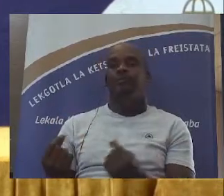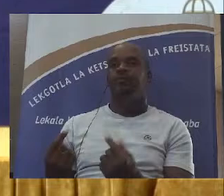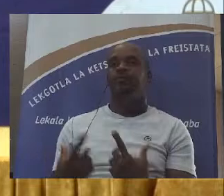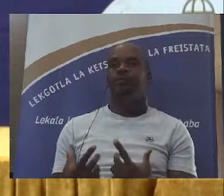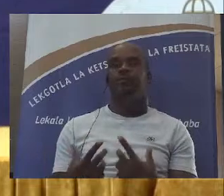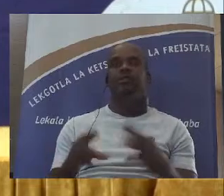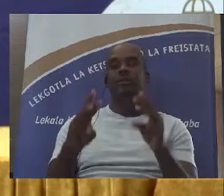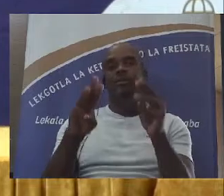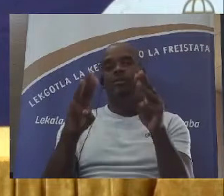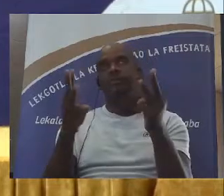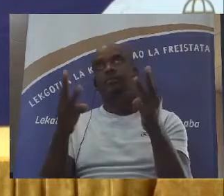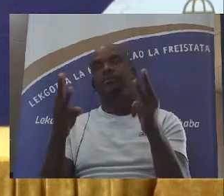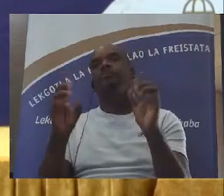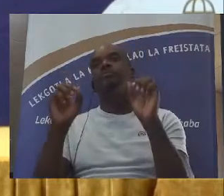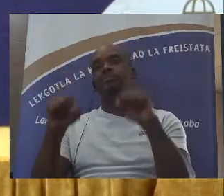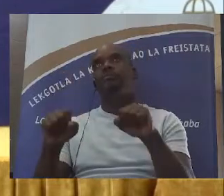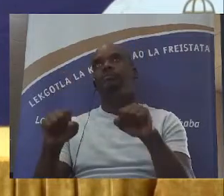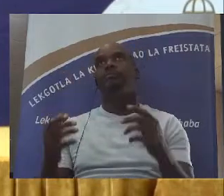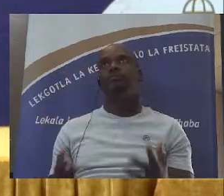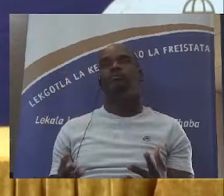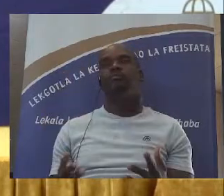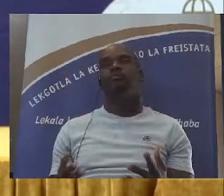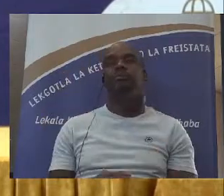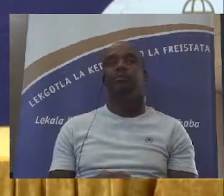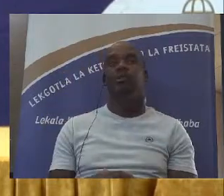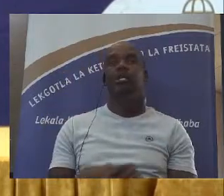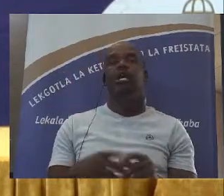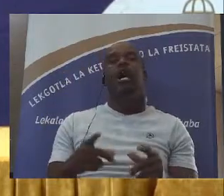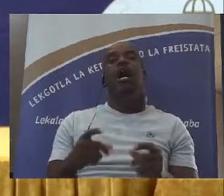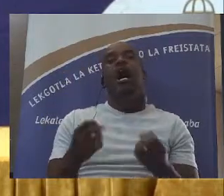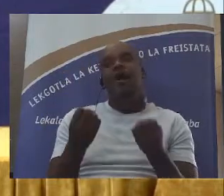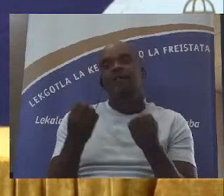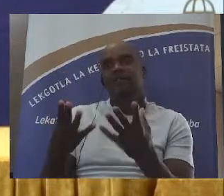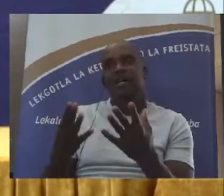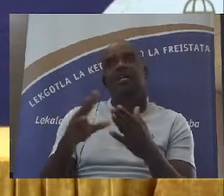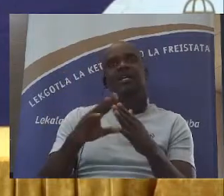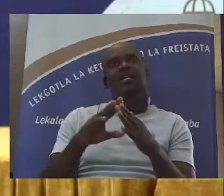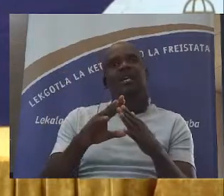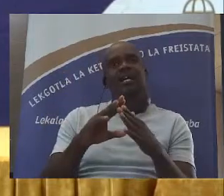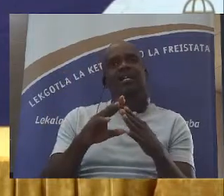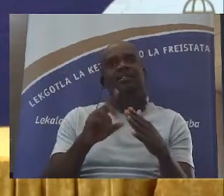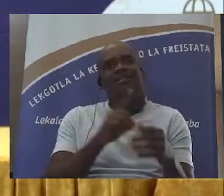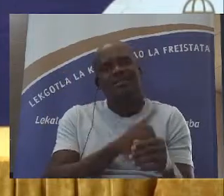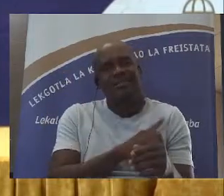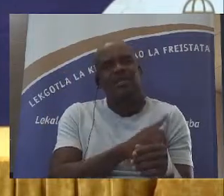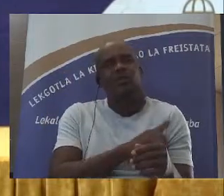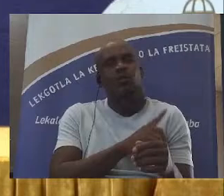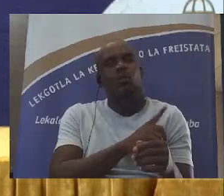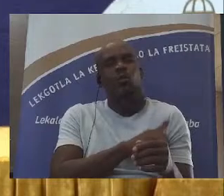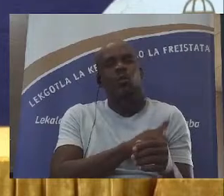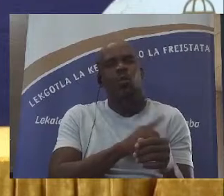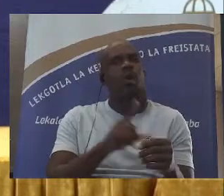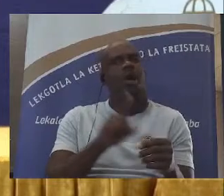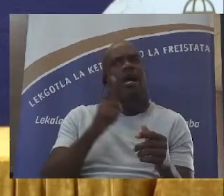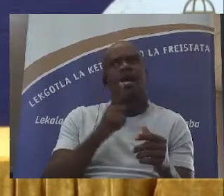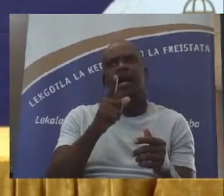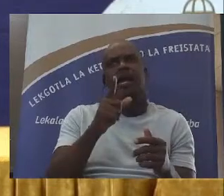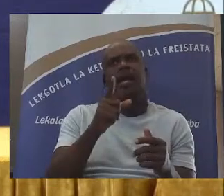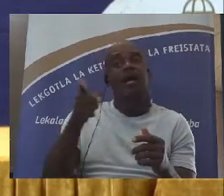And she must give her reasons, and she must say, for the following reasons. And that must be published in the Government Gazette for public